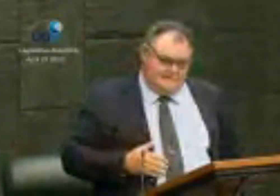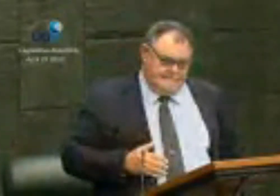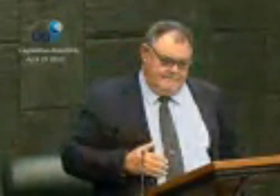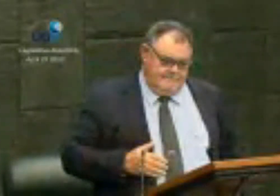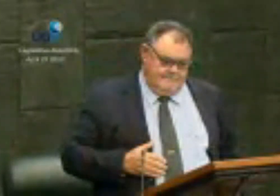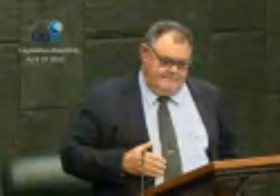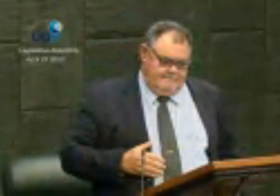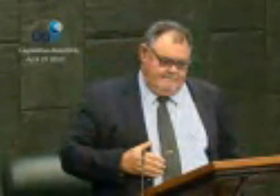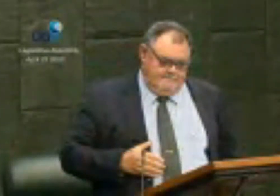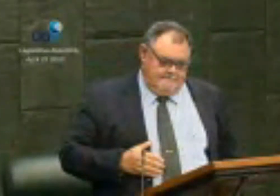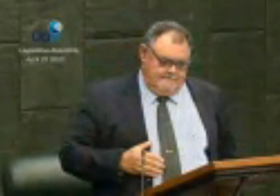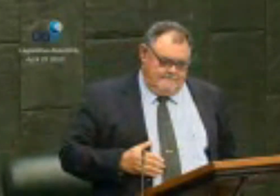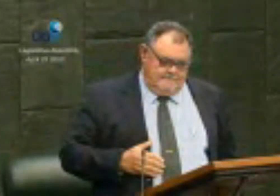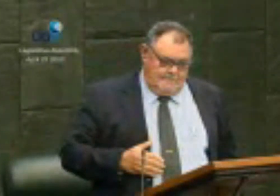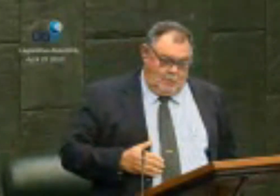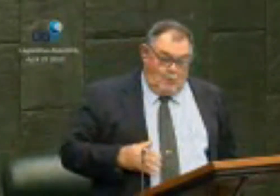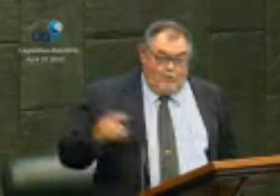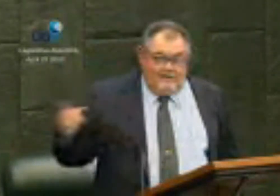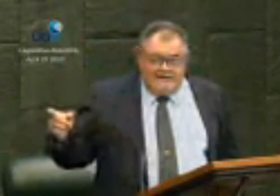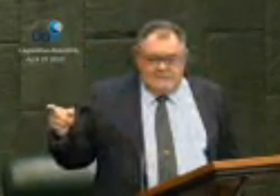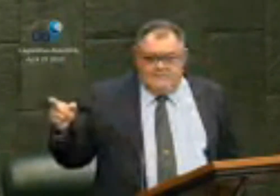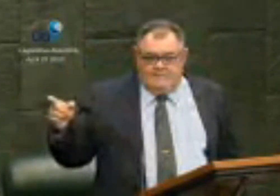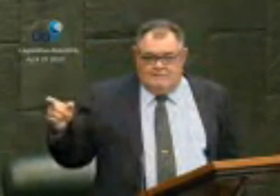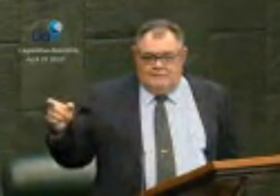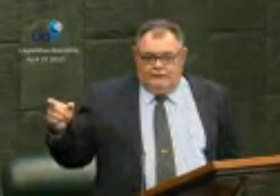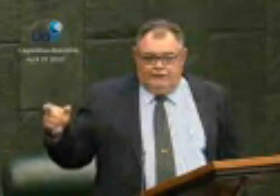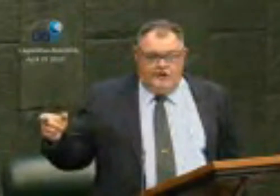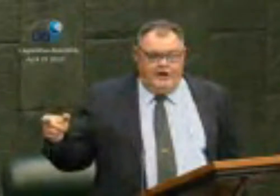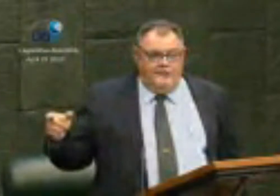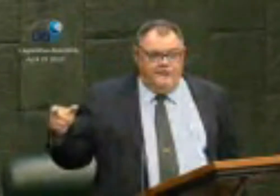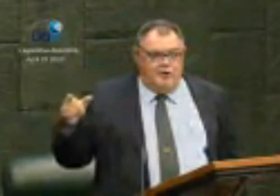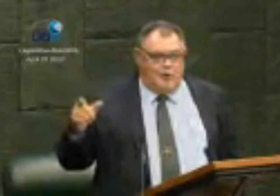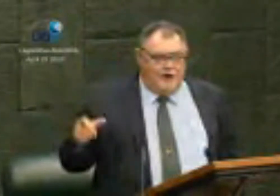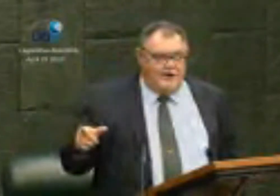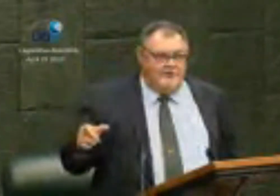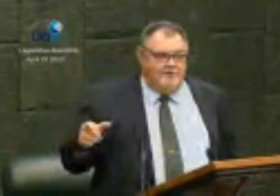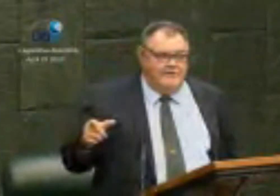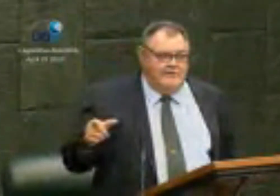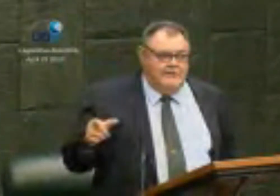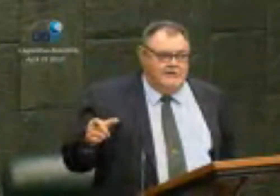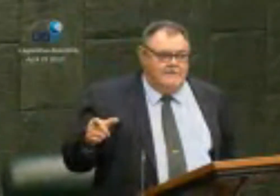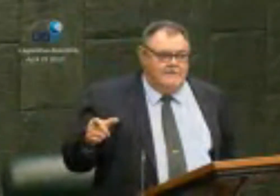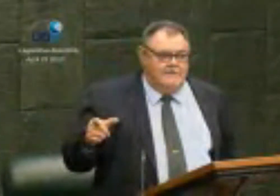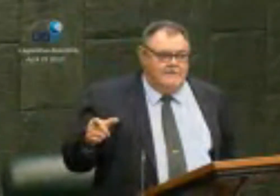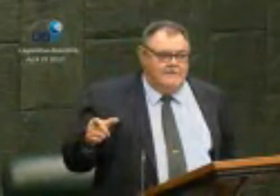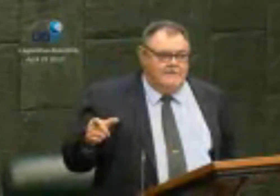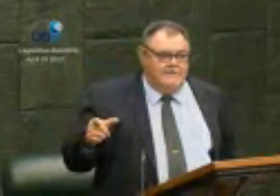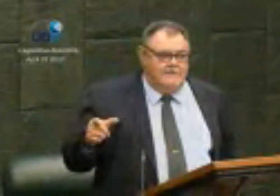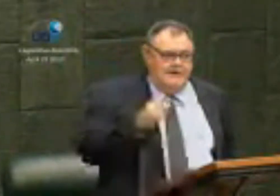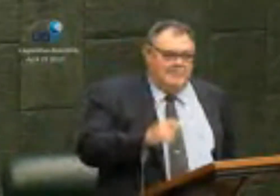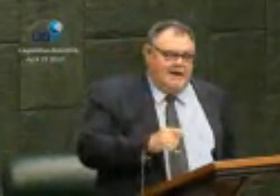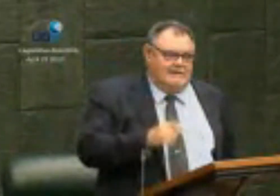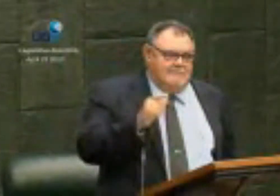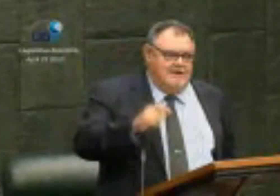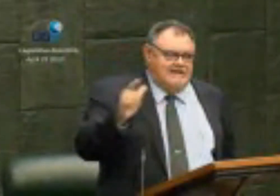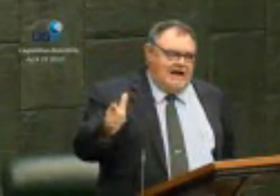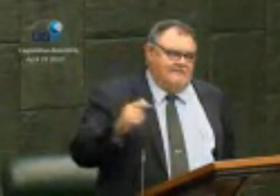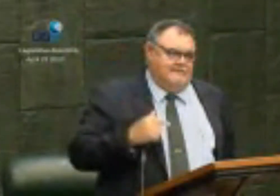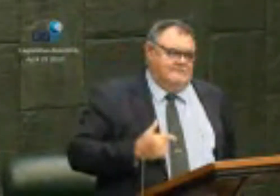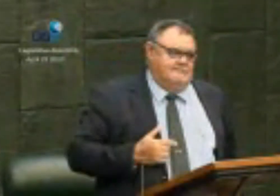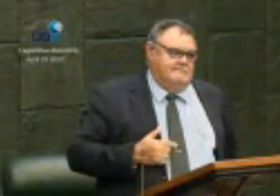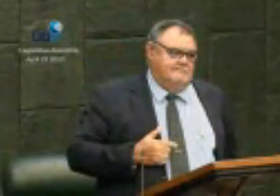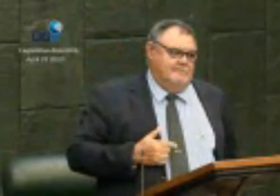That drawdown required that you had to start paying it back the month after. It would